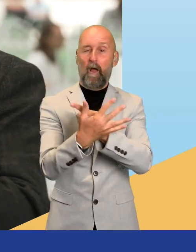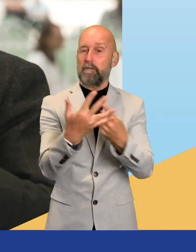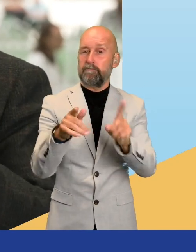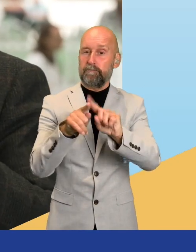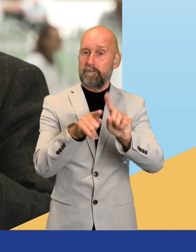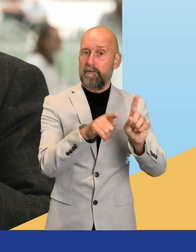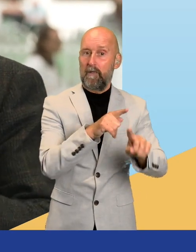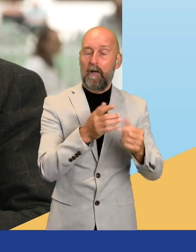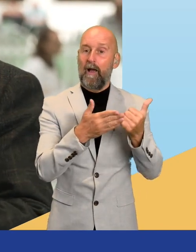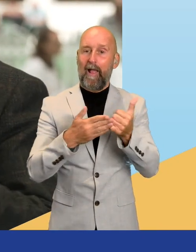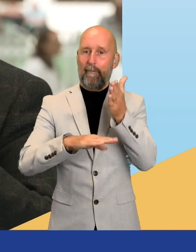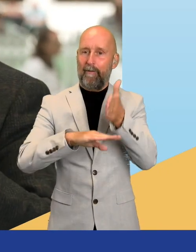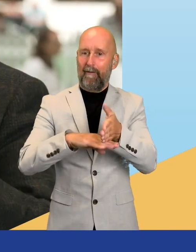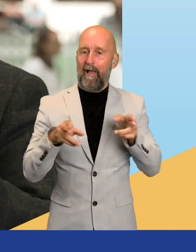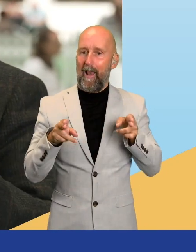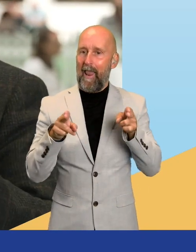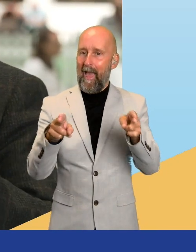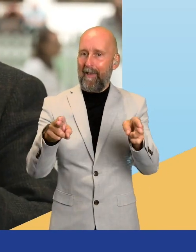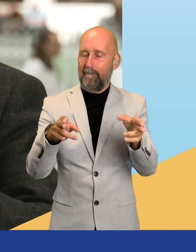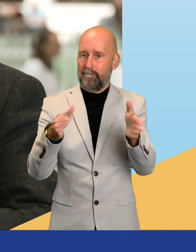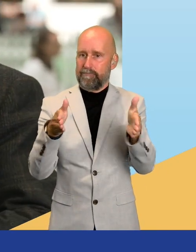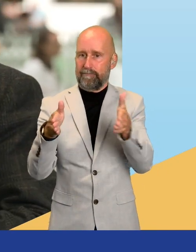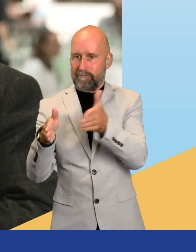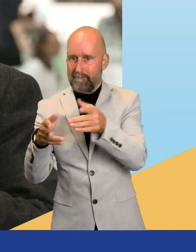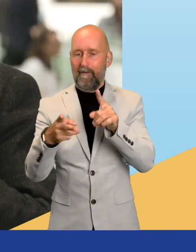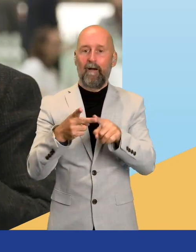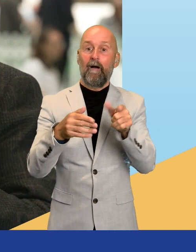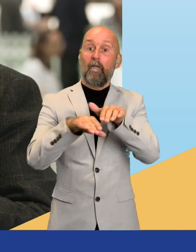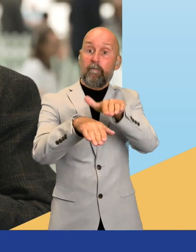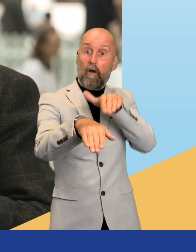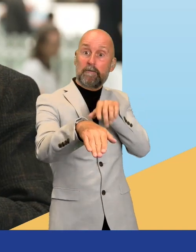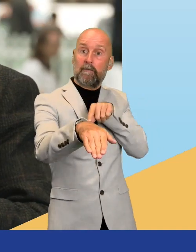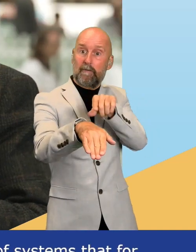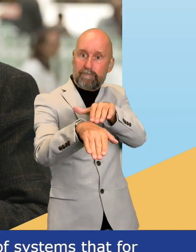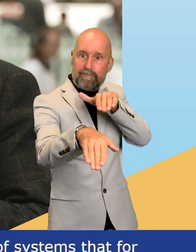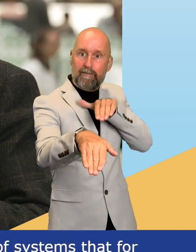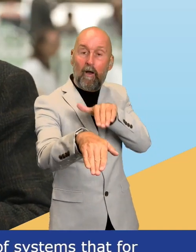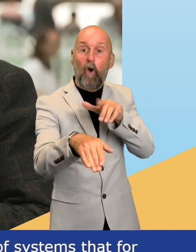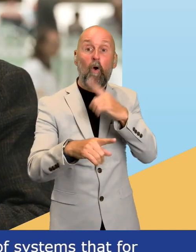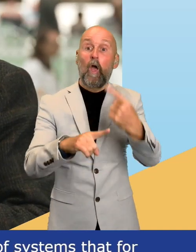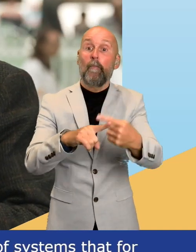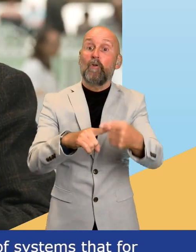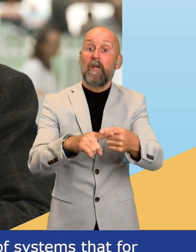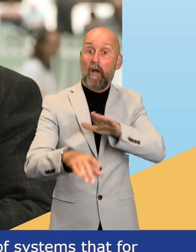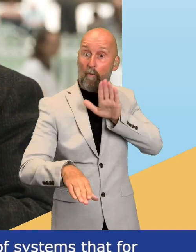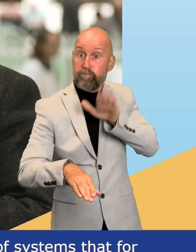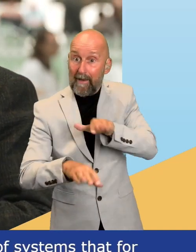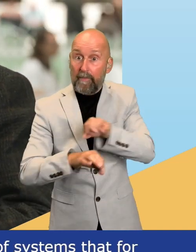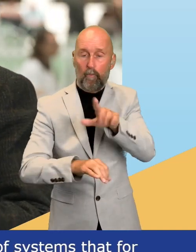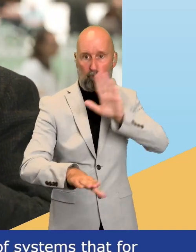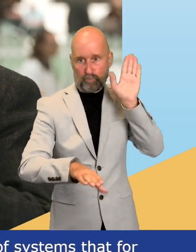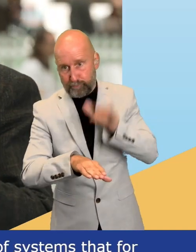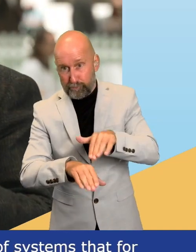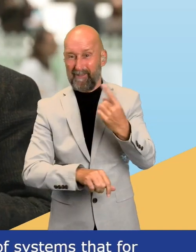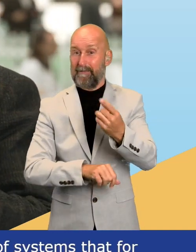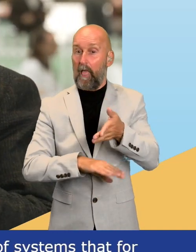example, will help you stay in lane, can keep you a safe distance from the car in front, will stop the car in an emergency if you don't apply the brakes, things like that.